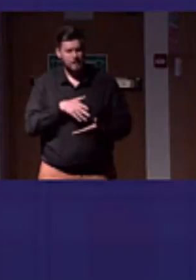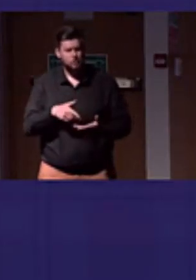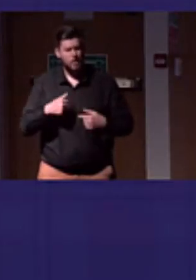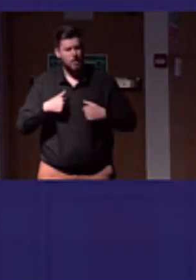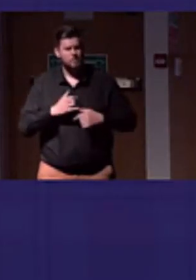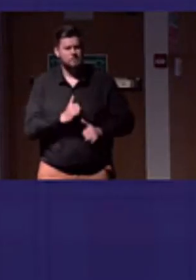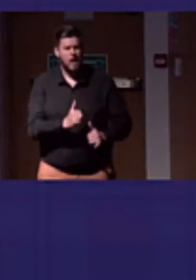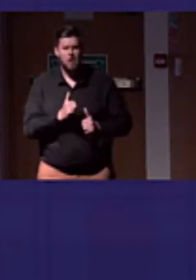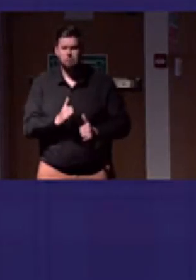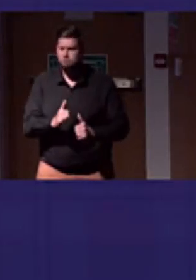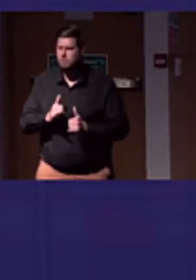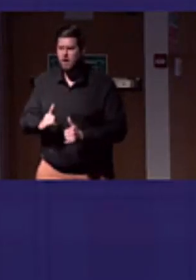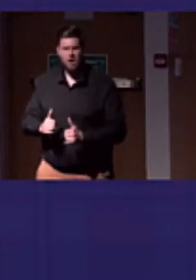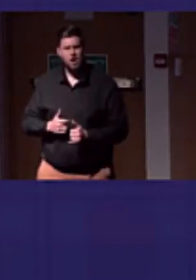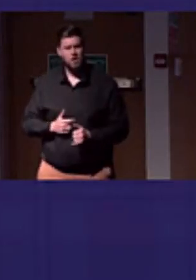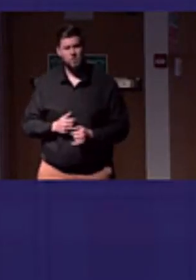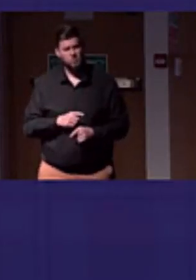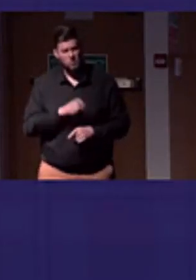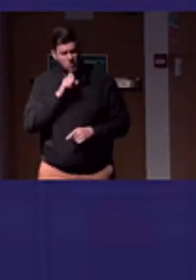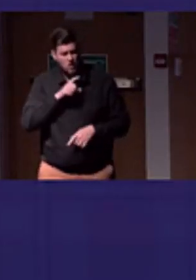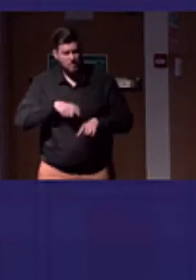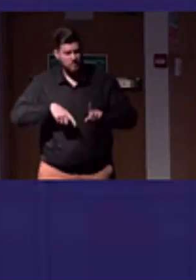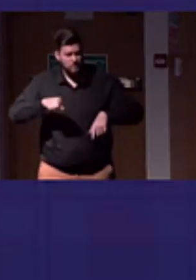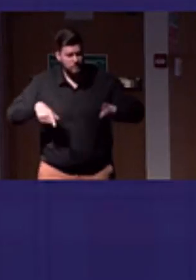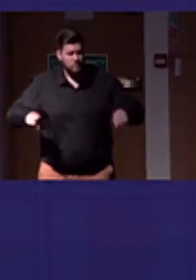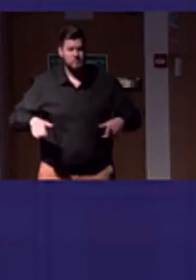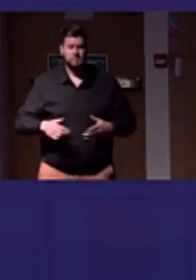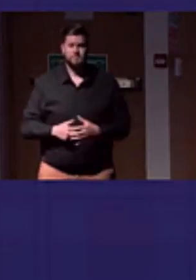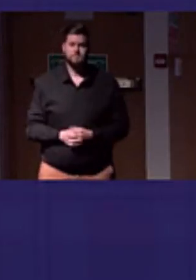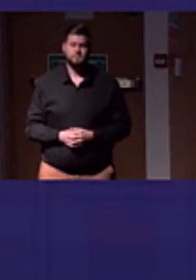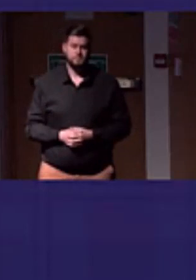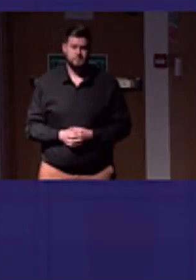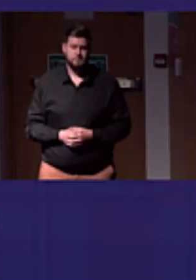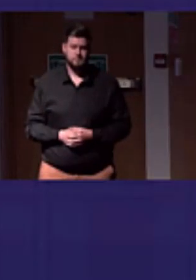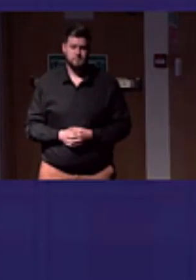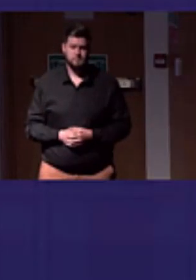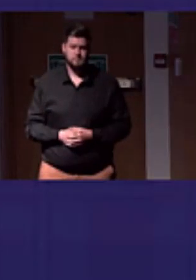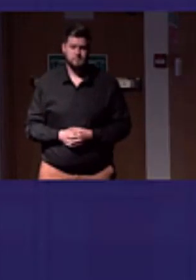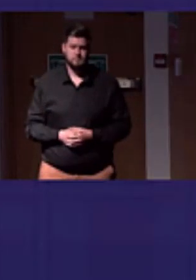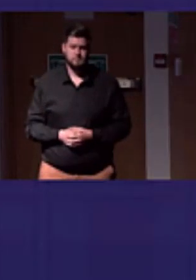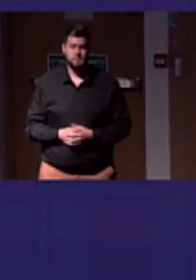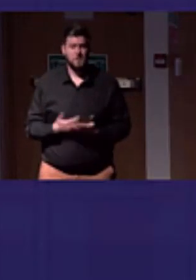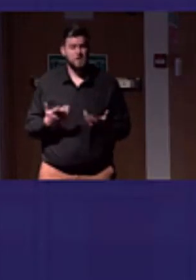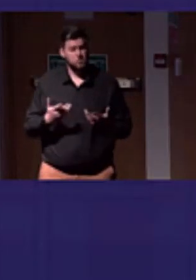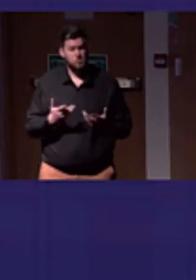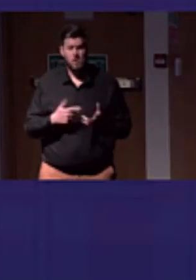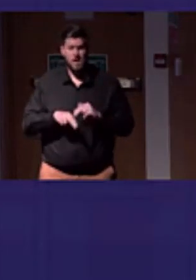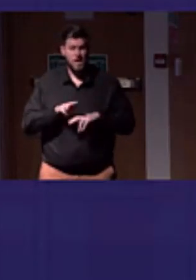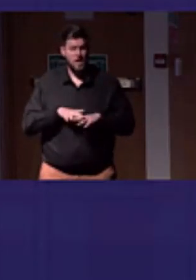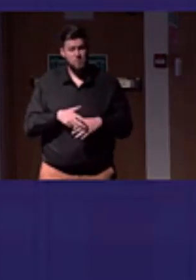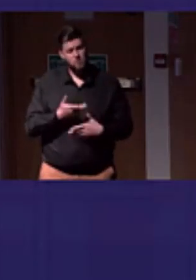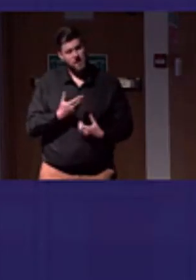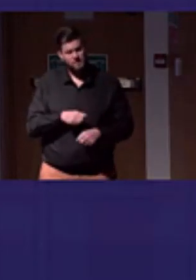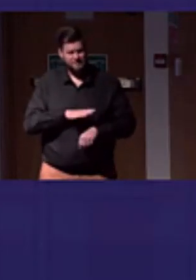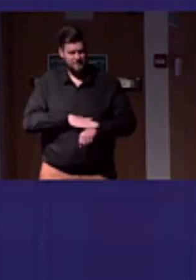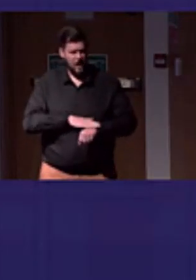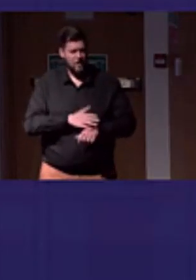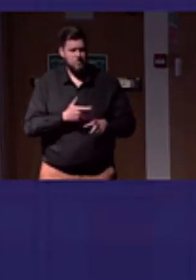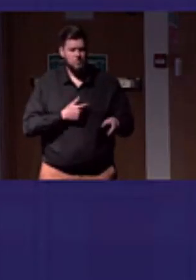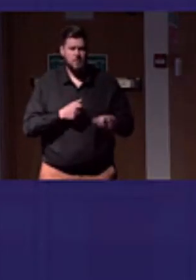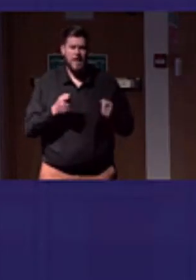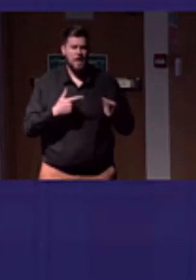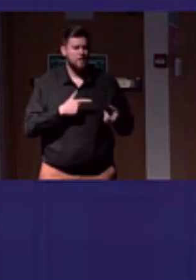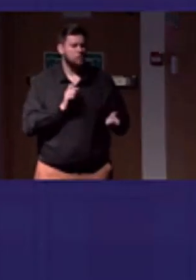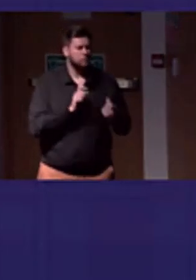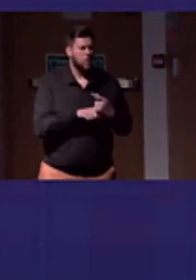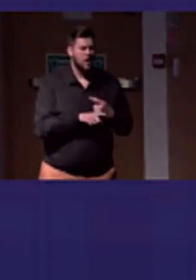have the policy. As soon as you have that blanket policy, people get it. And if you don't respond at all hours, that's good, because then your team won't feel the need to respond